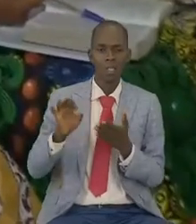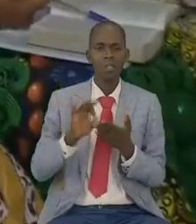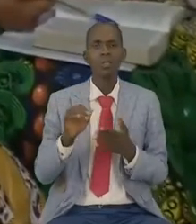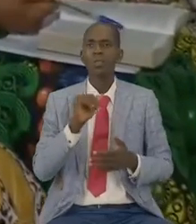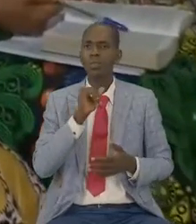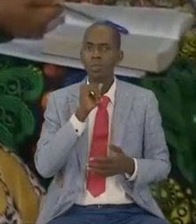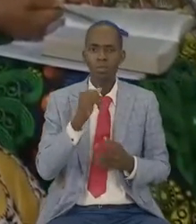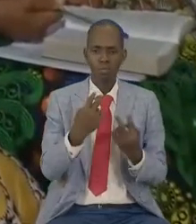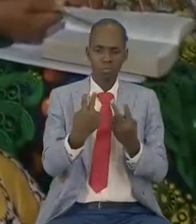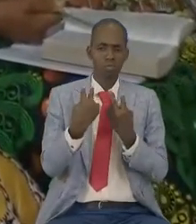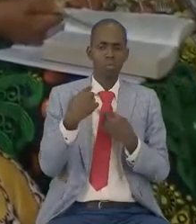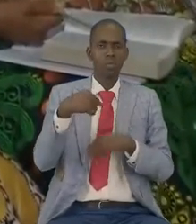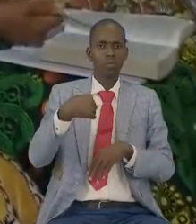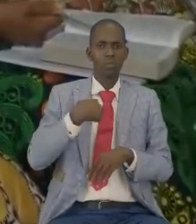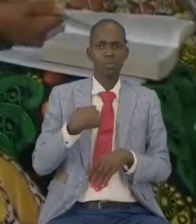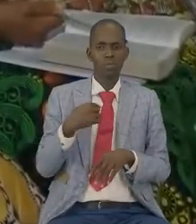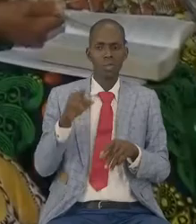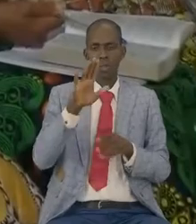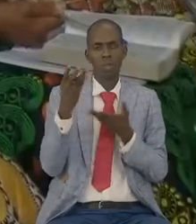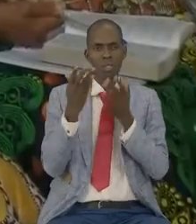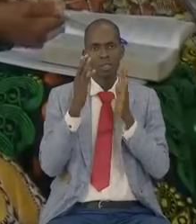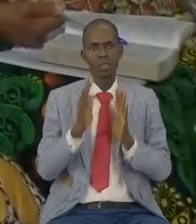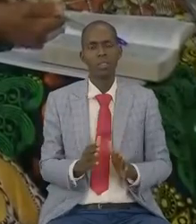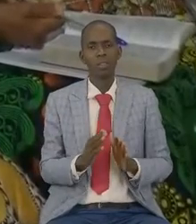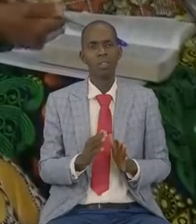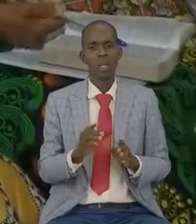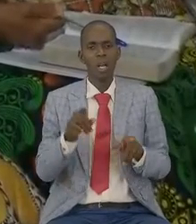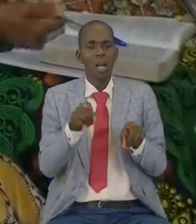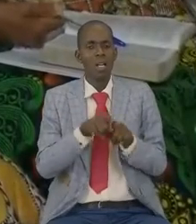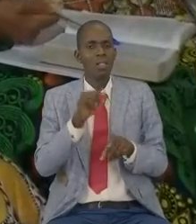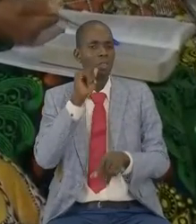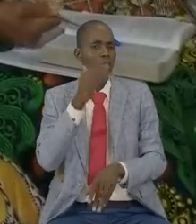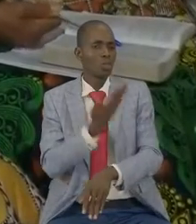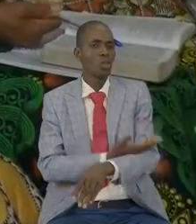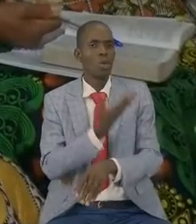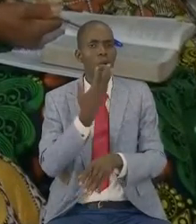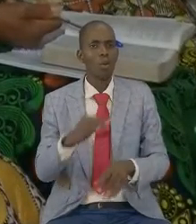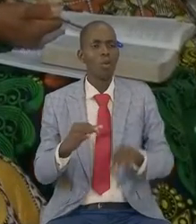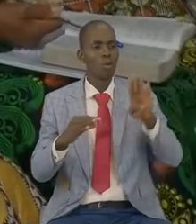thine handmaid. I'm your handmaid. For a daughter of Belial,